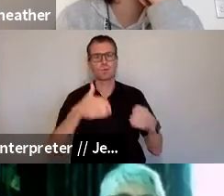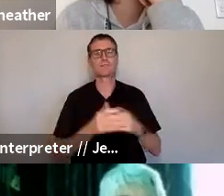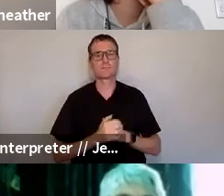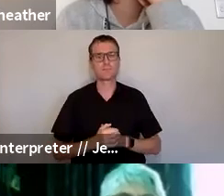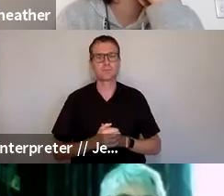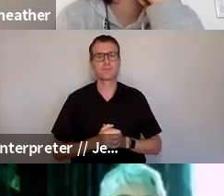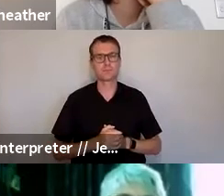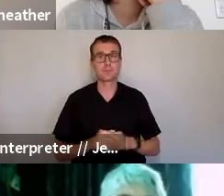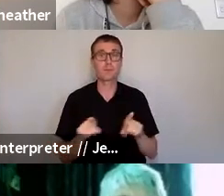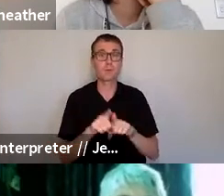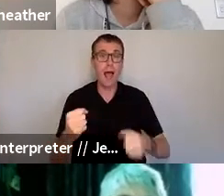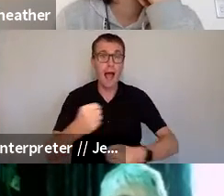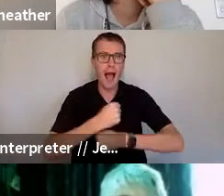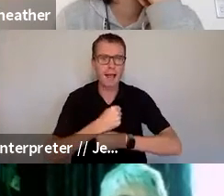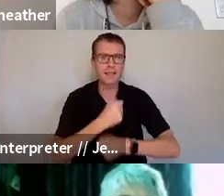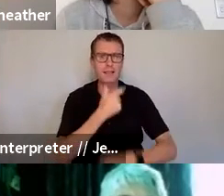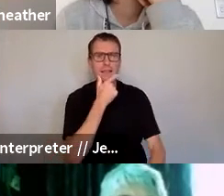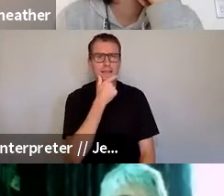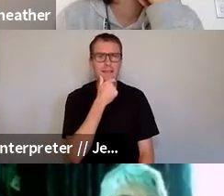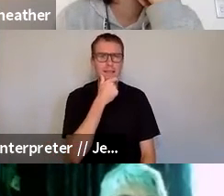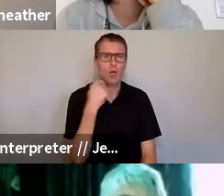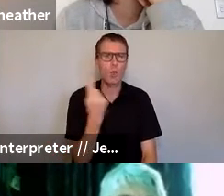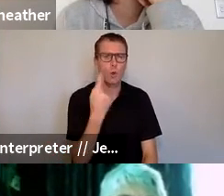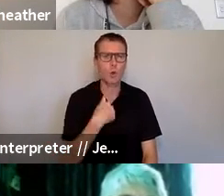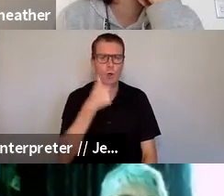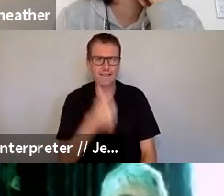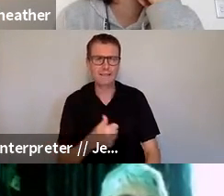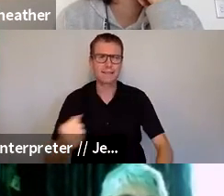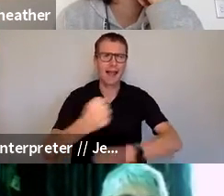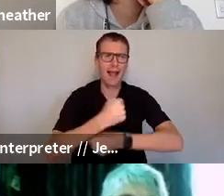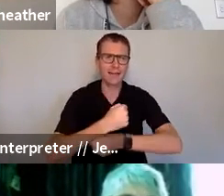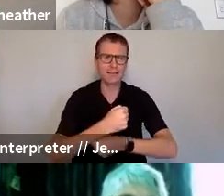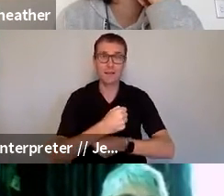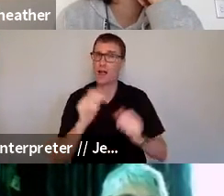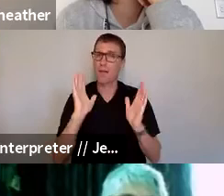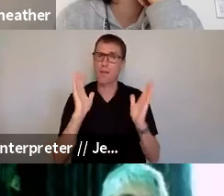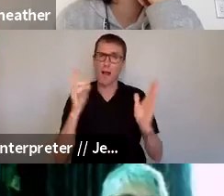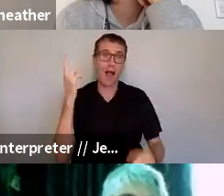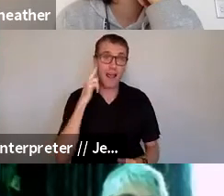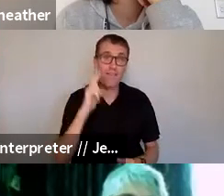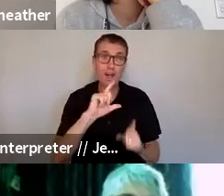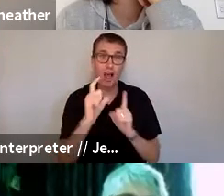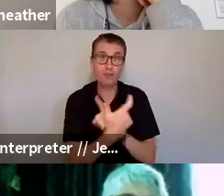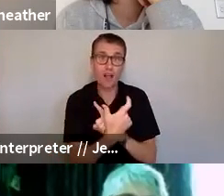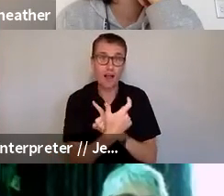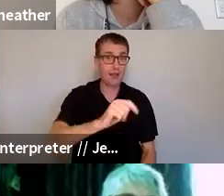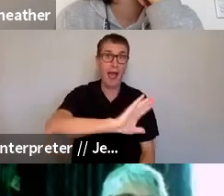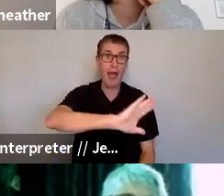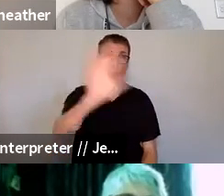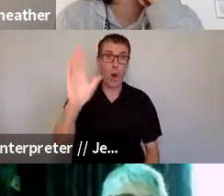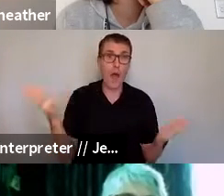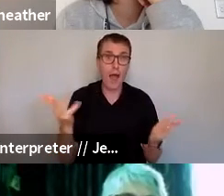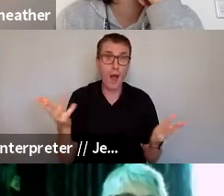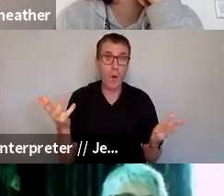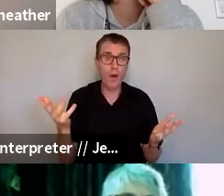and hugging, oh goodness, well, part of deaf culture to say hello to someone is actually that obviously